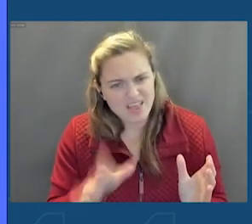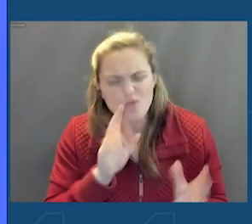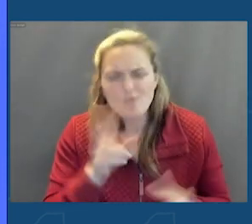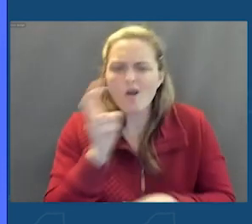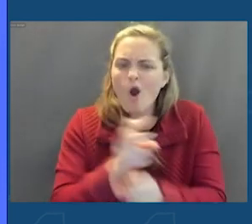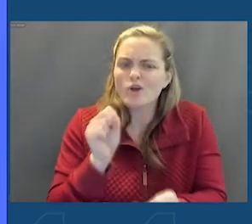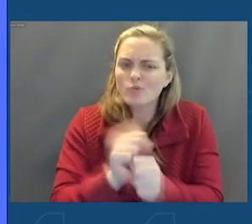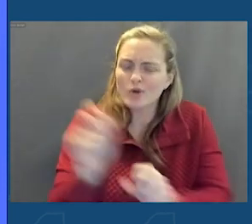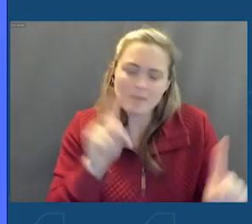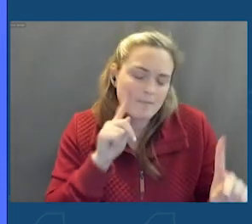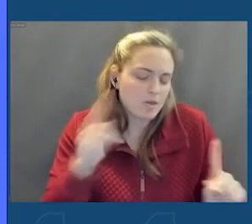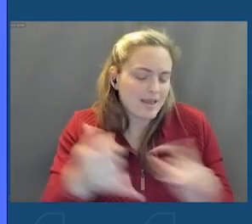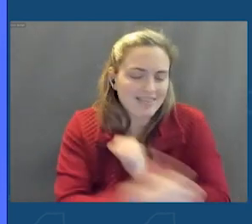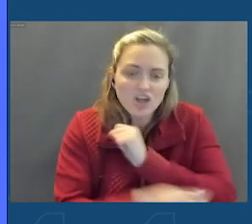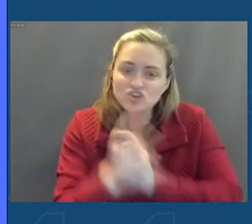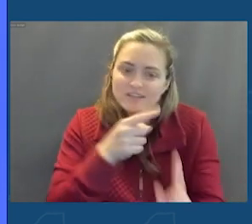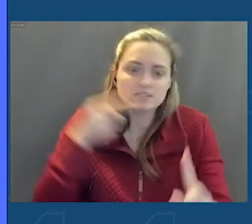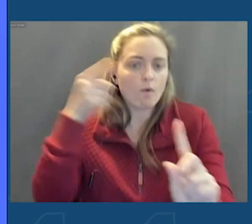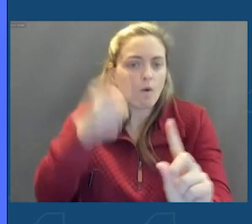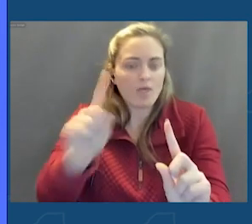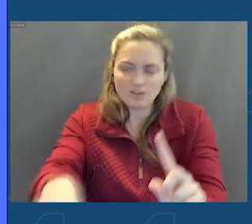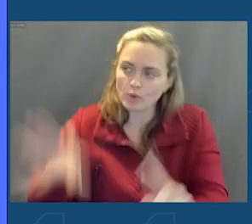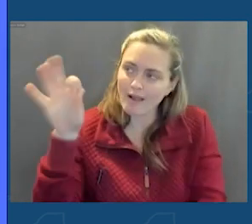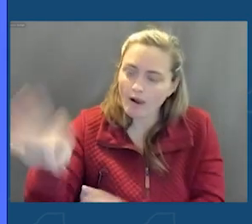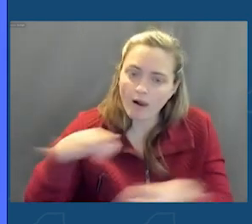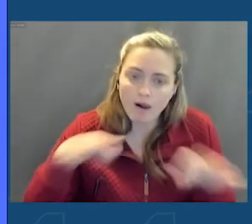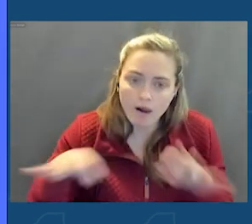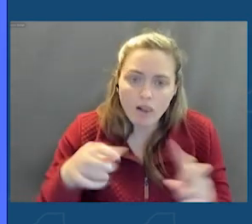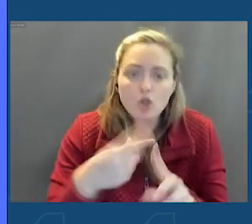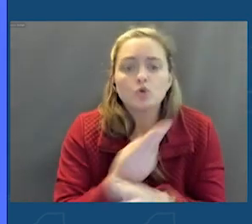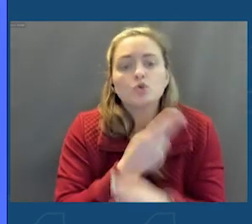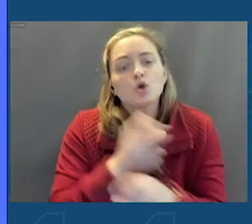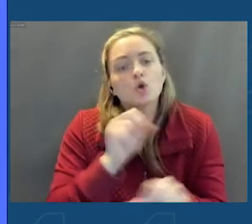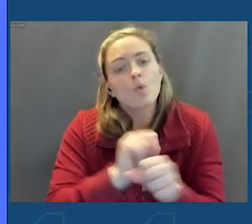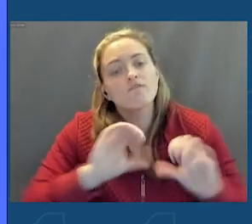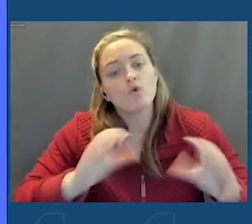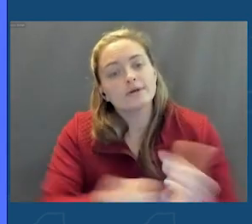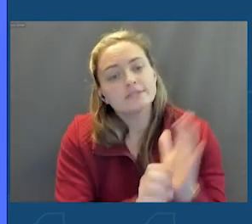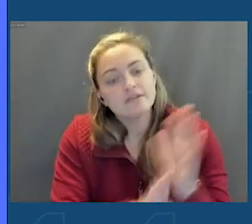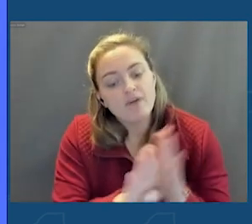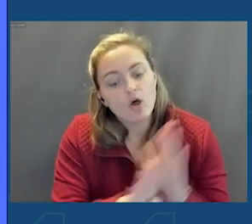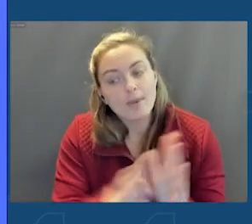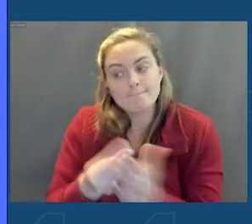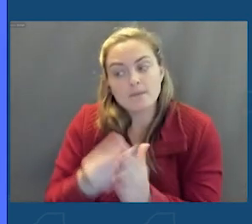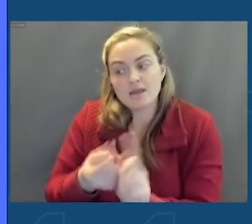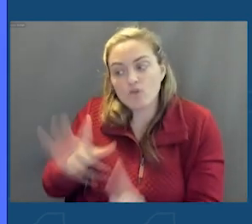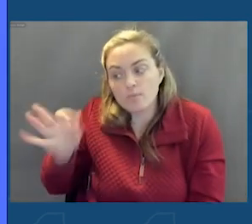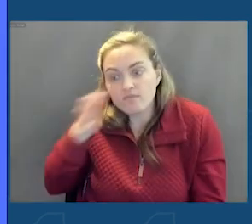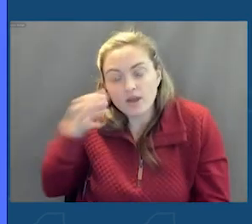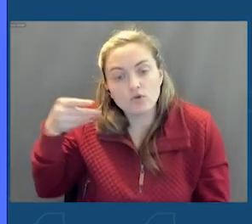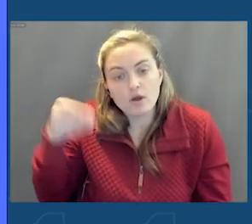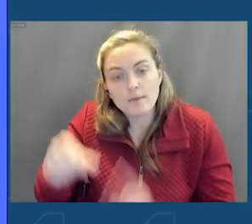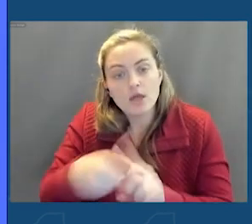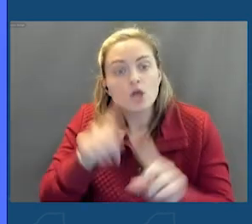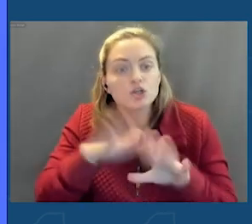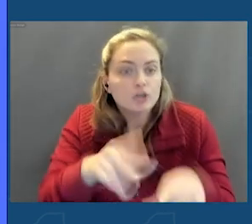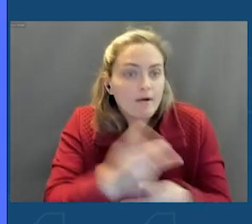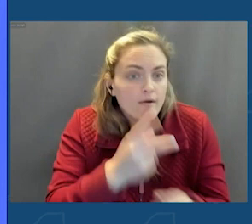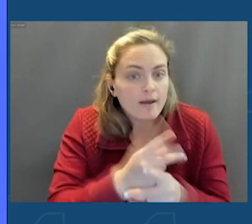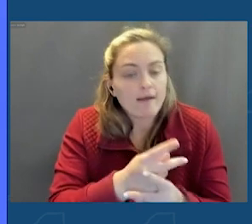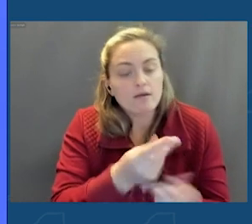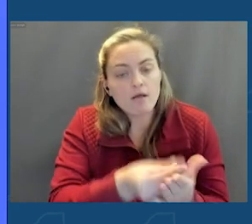people in this country. That's the pitch I make with using workforce development money from the federal government. Childcare dollars, infrastructure